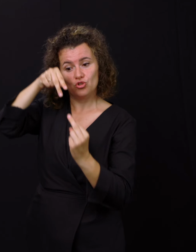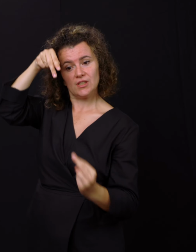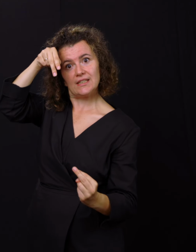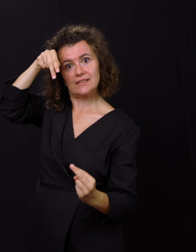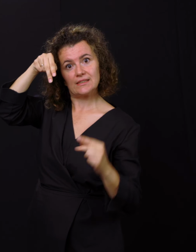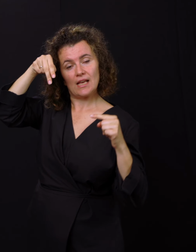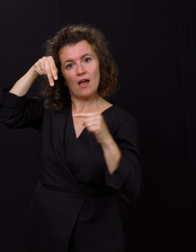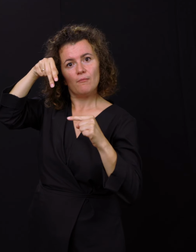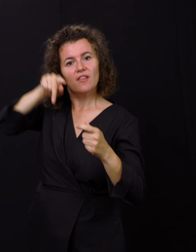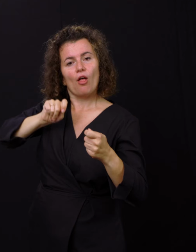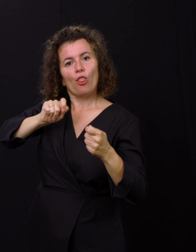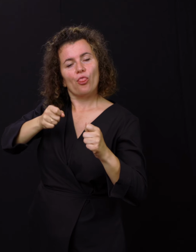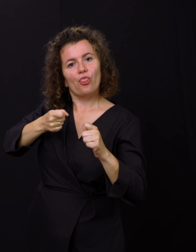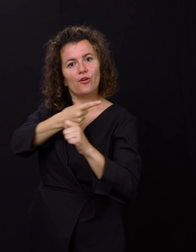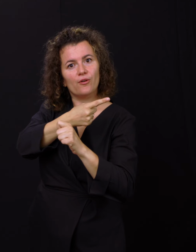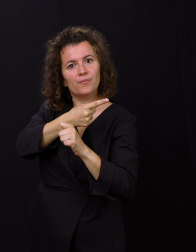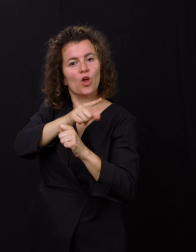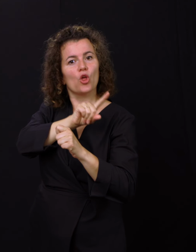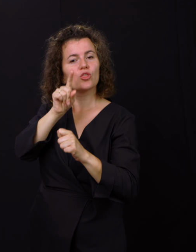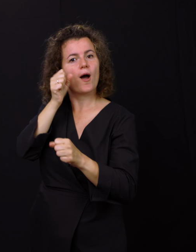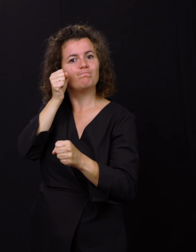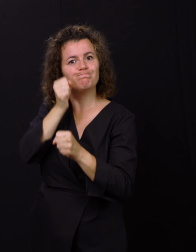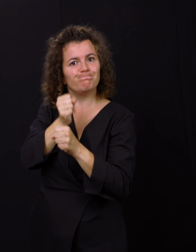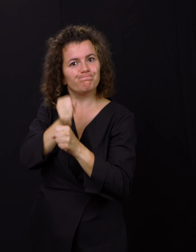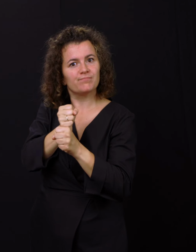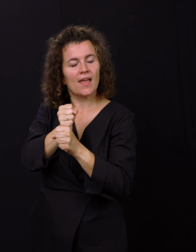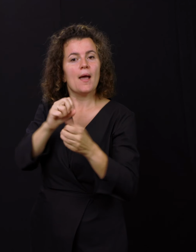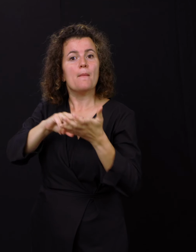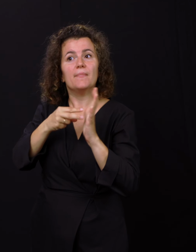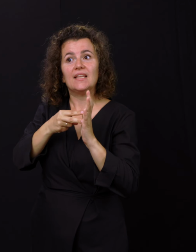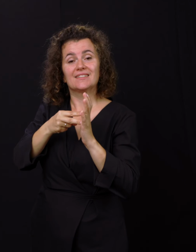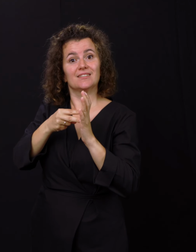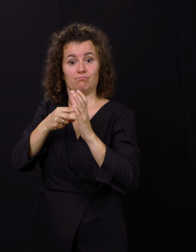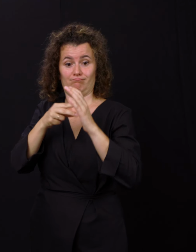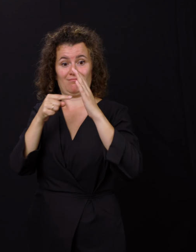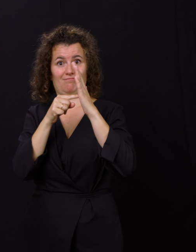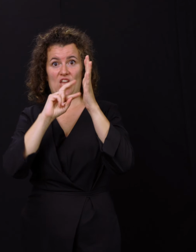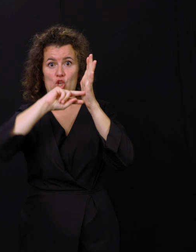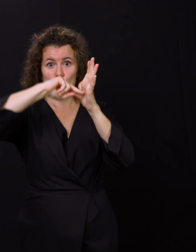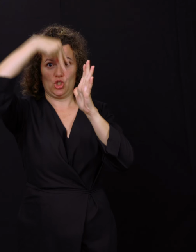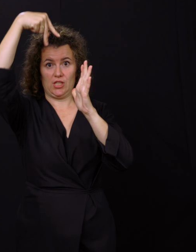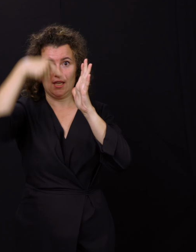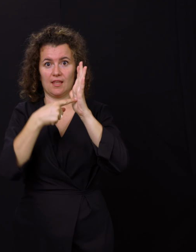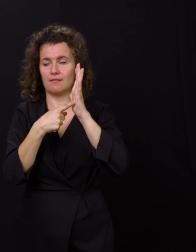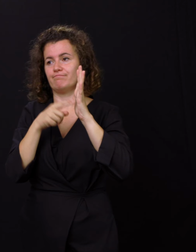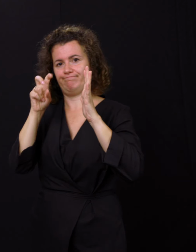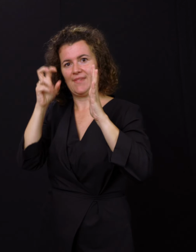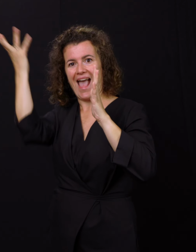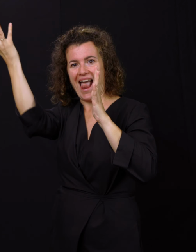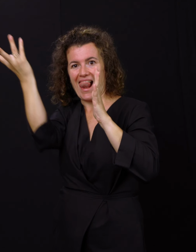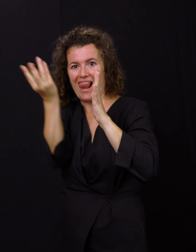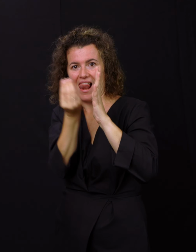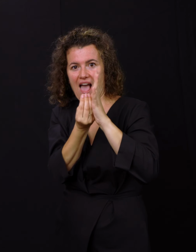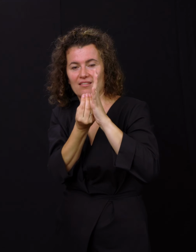activity in the photoreceptors which detect light. So essentially, this will lead to a